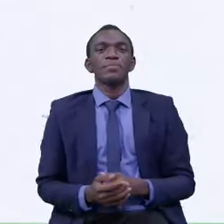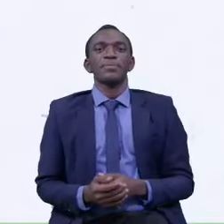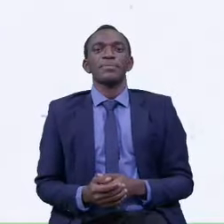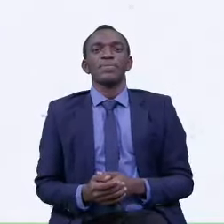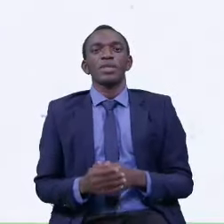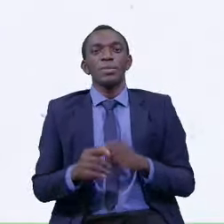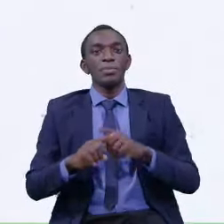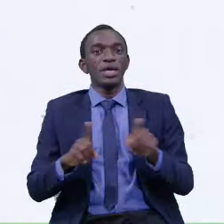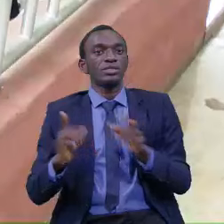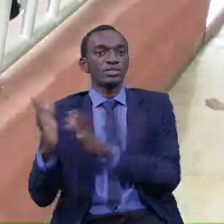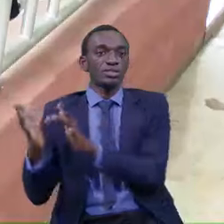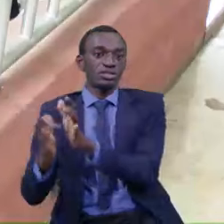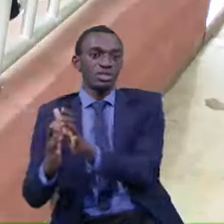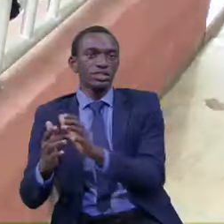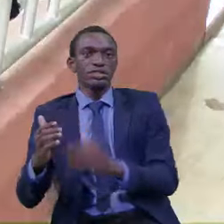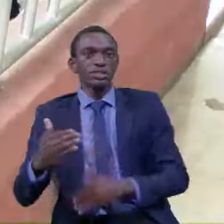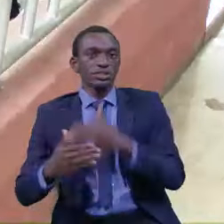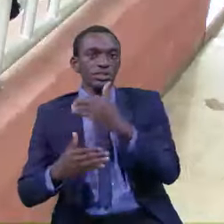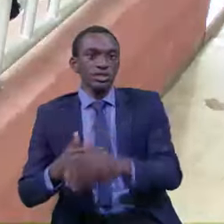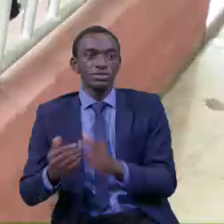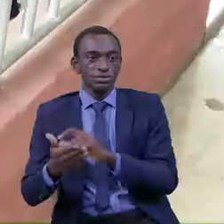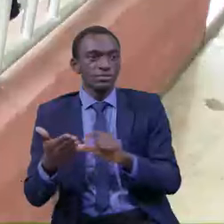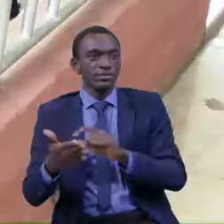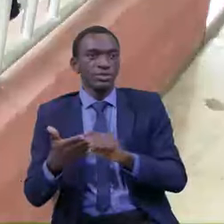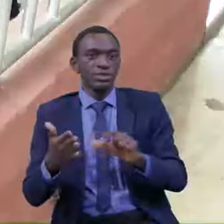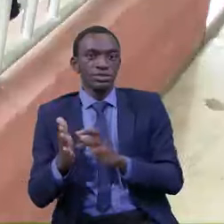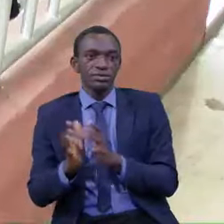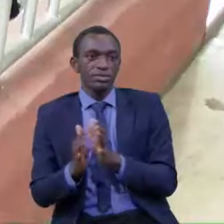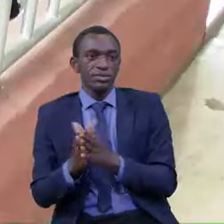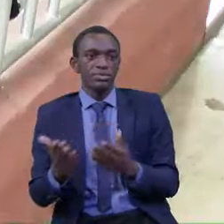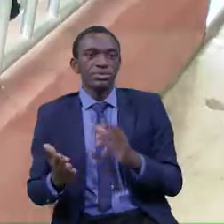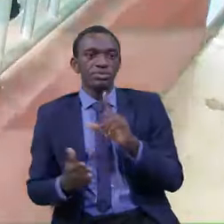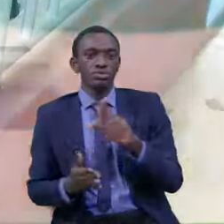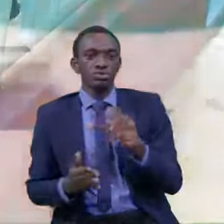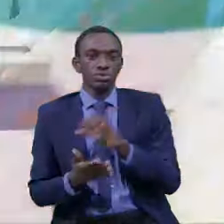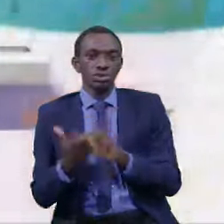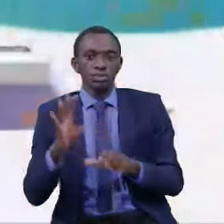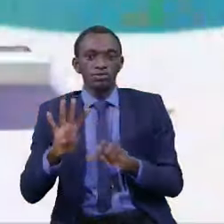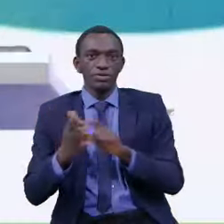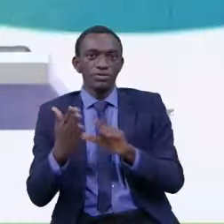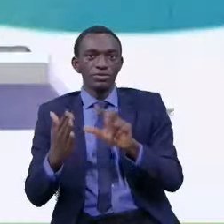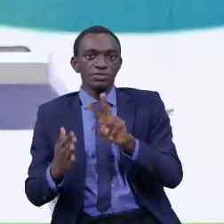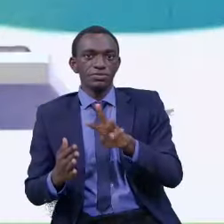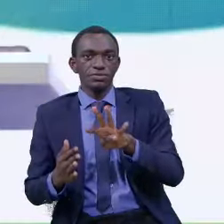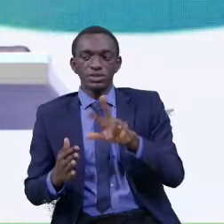verse, in verse 43. In verse 43, and he said unto them,